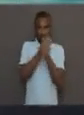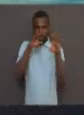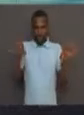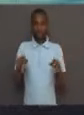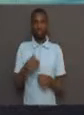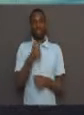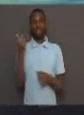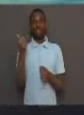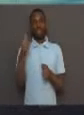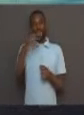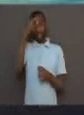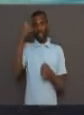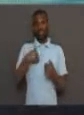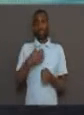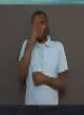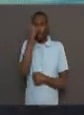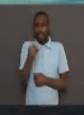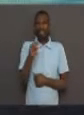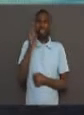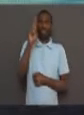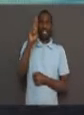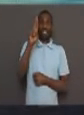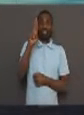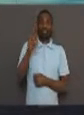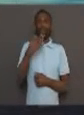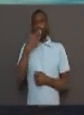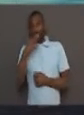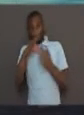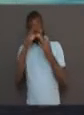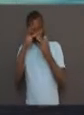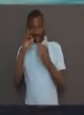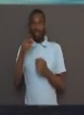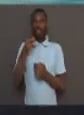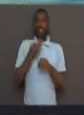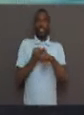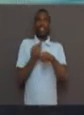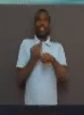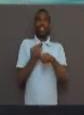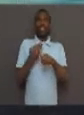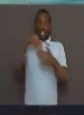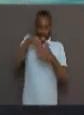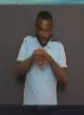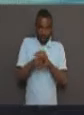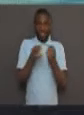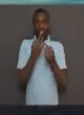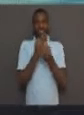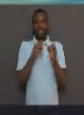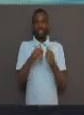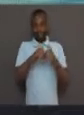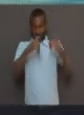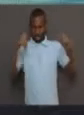another reason why uranium is a good choice for induced